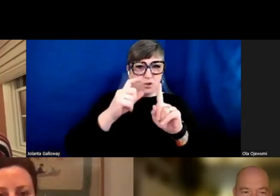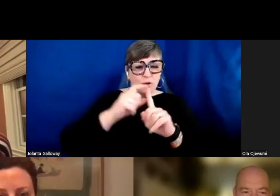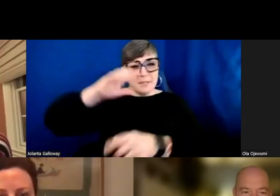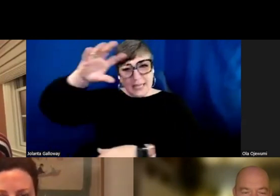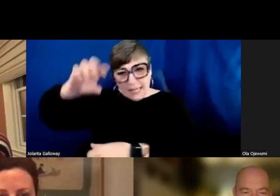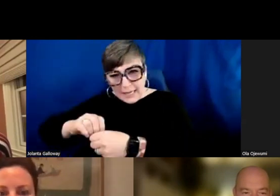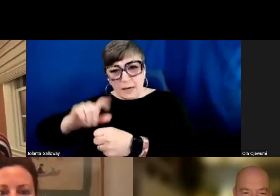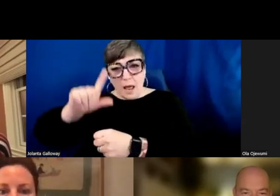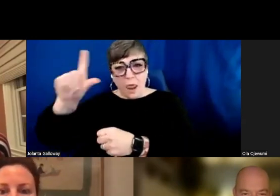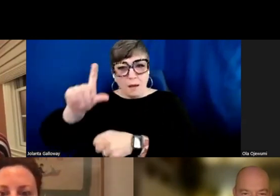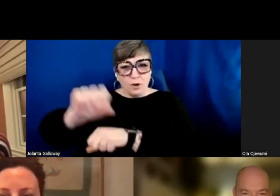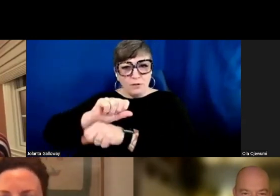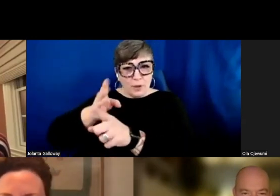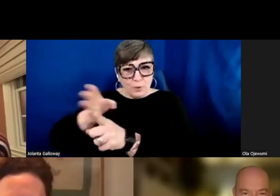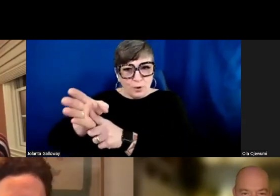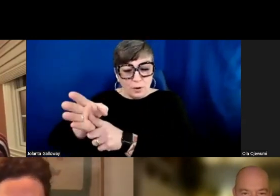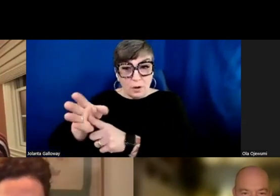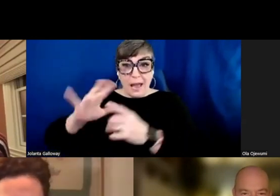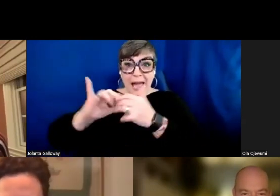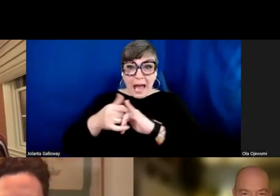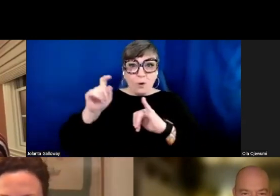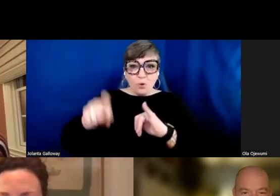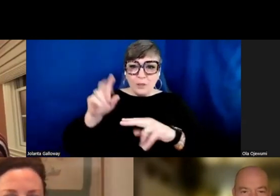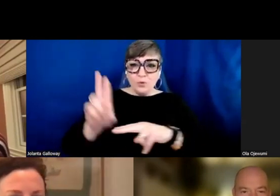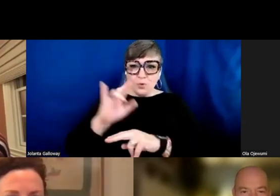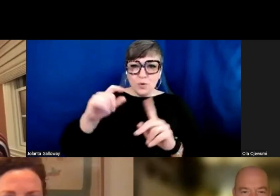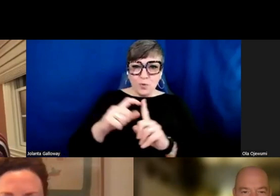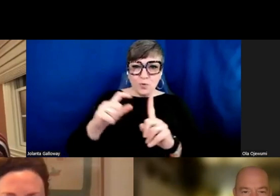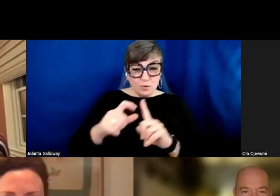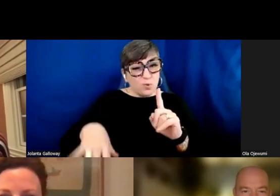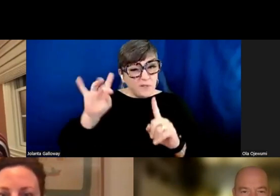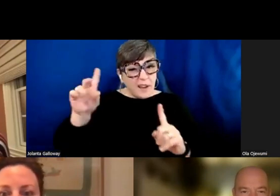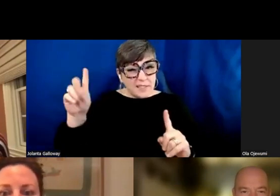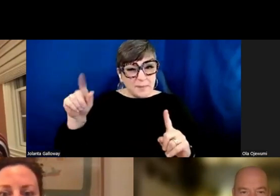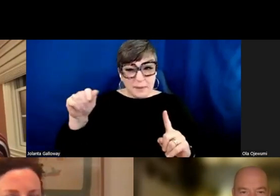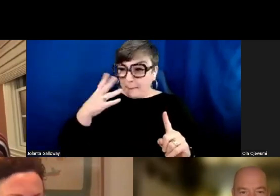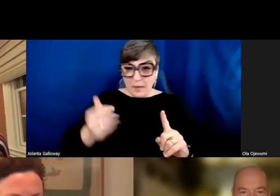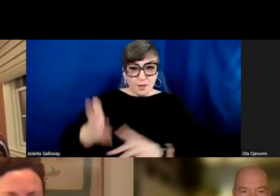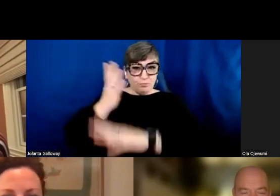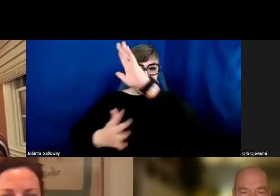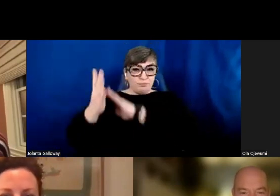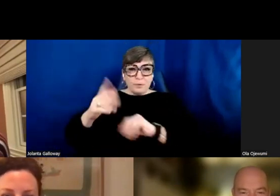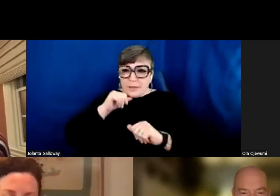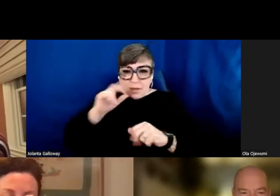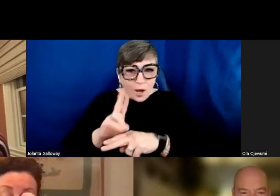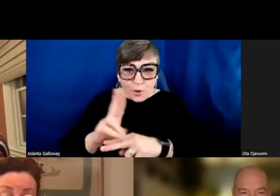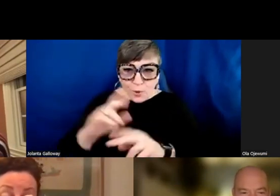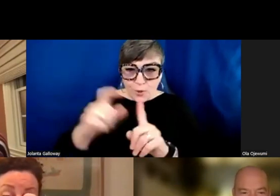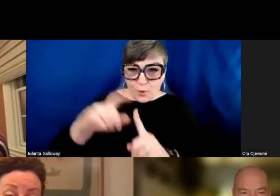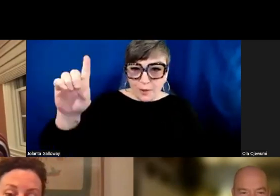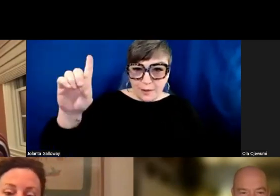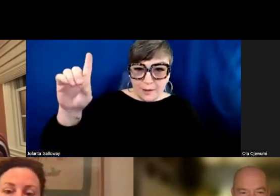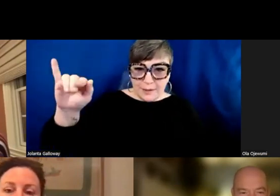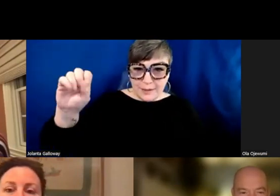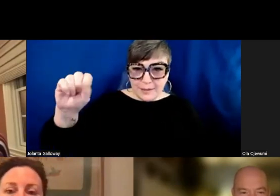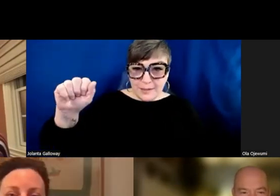those search terms in order to be able to find disability in the past before the word disability was used, before the word impairment was used.